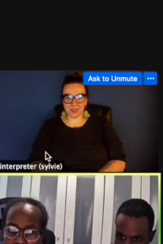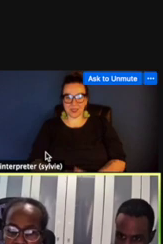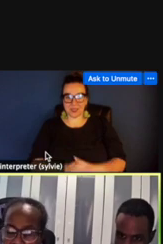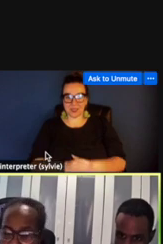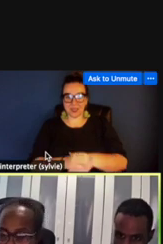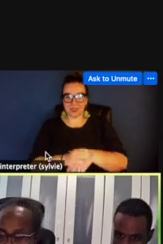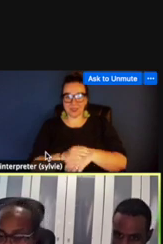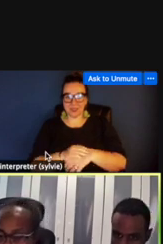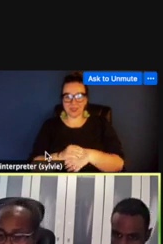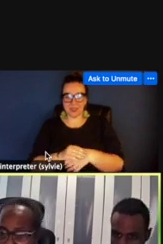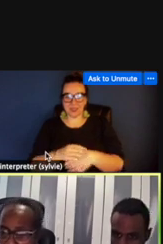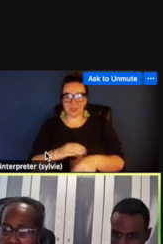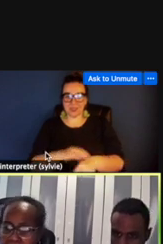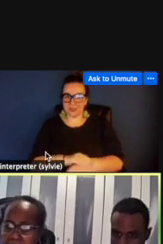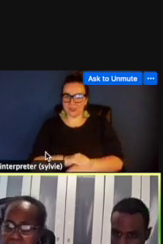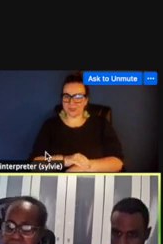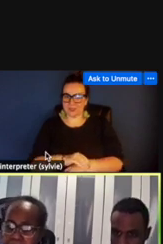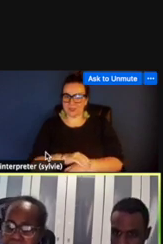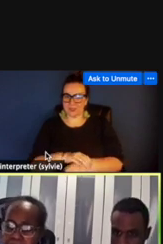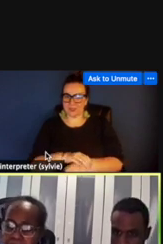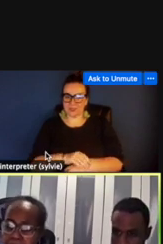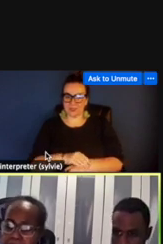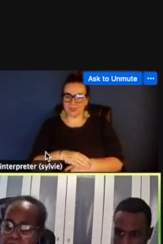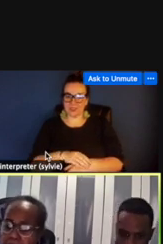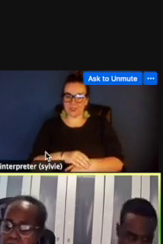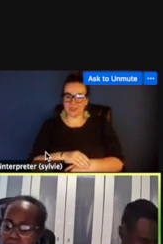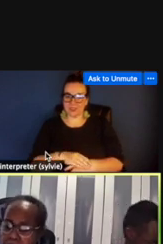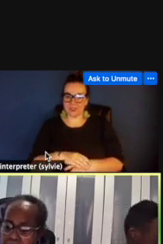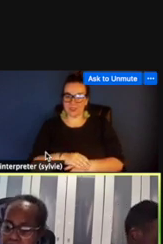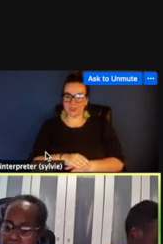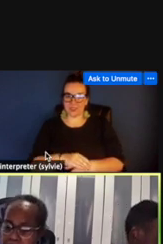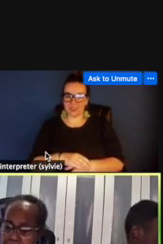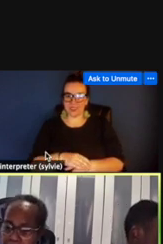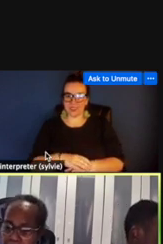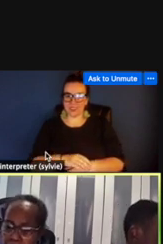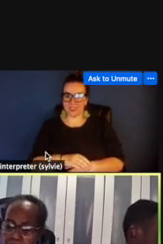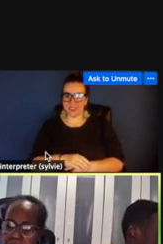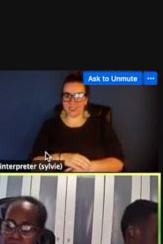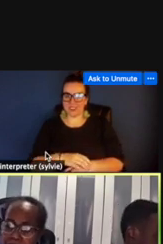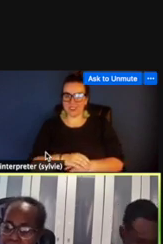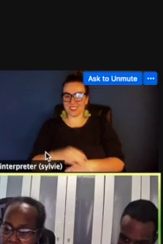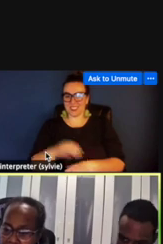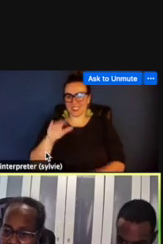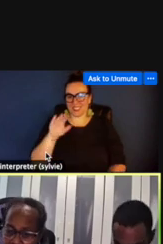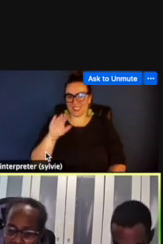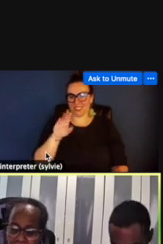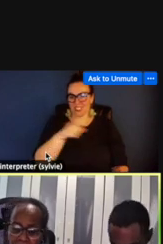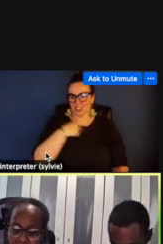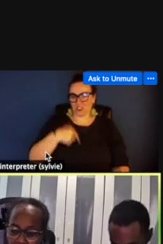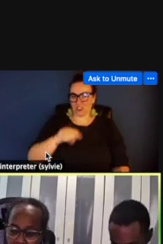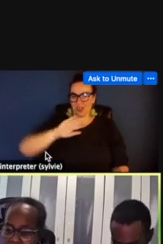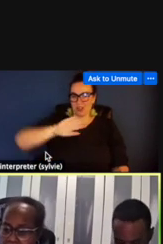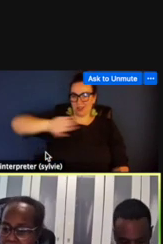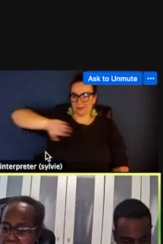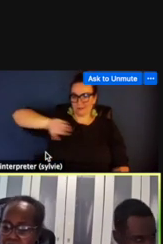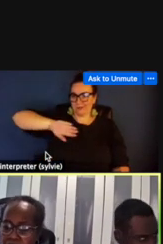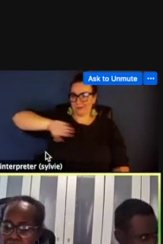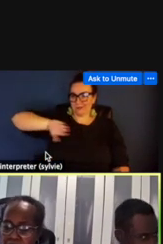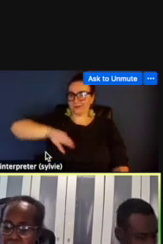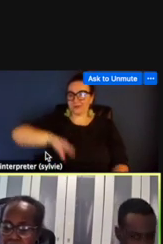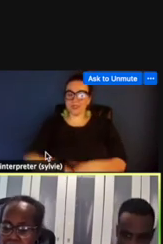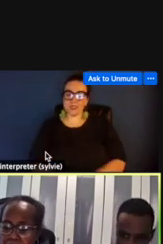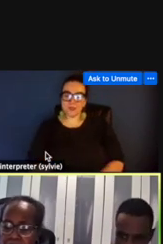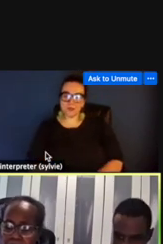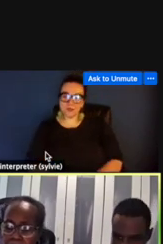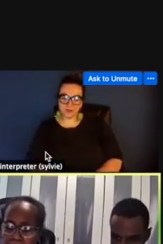Yeah, China's not north. I think it's the beige over here is China. I think. Right.